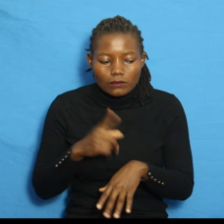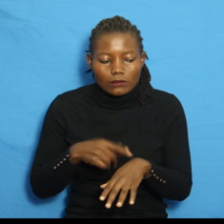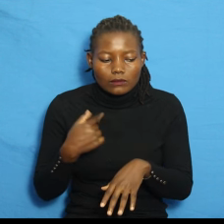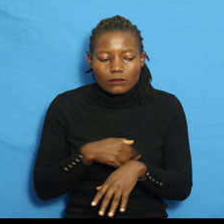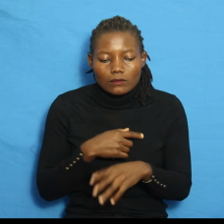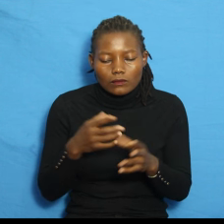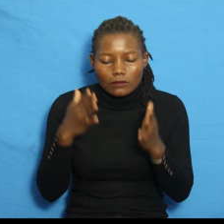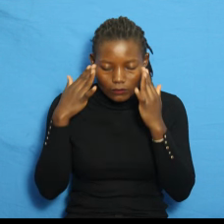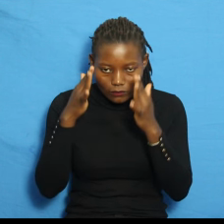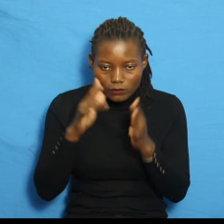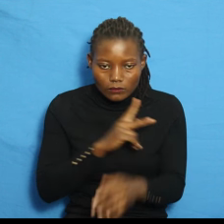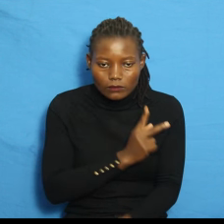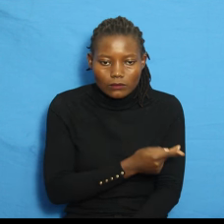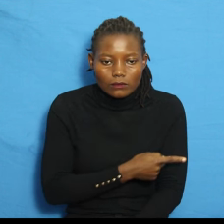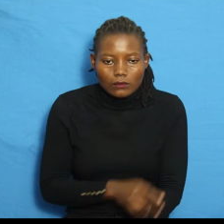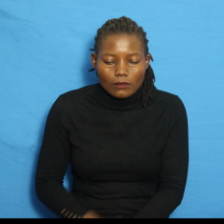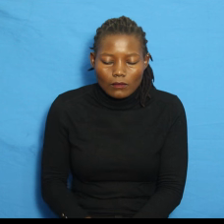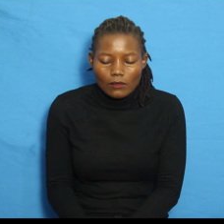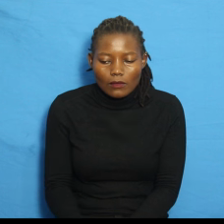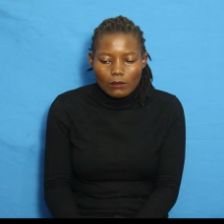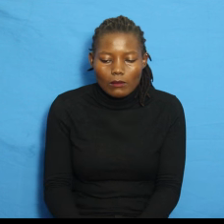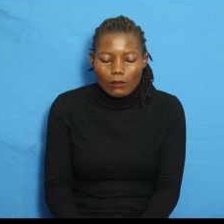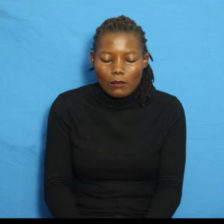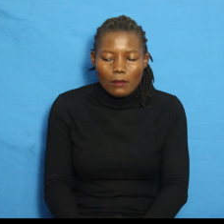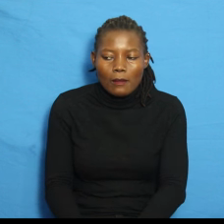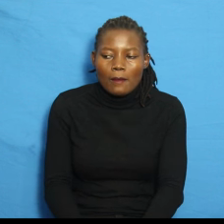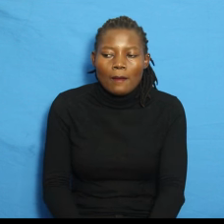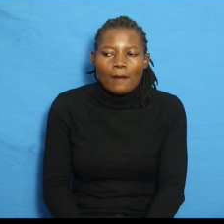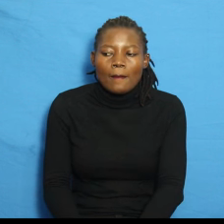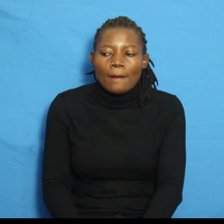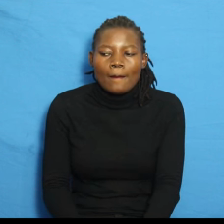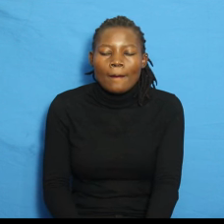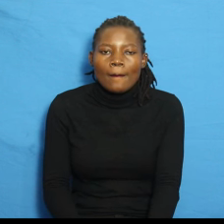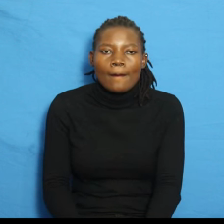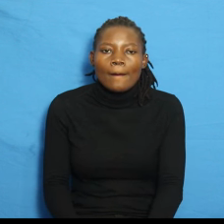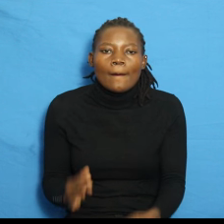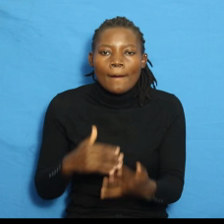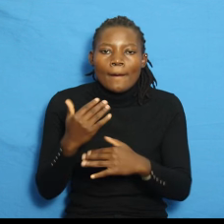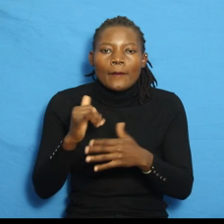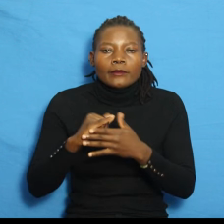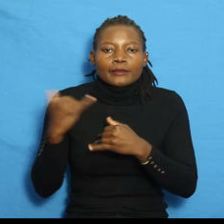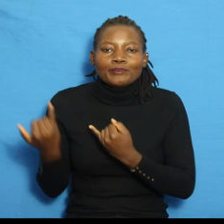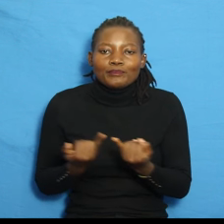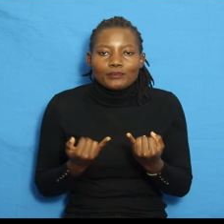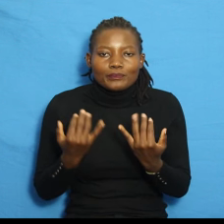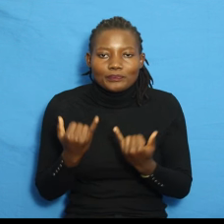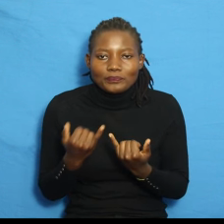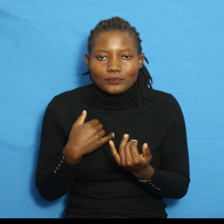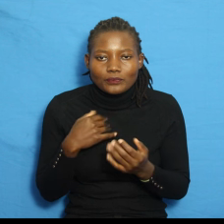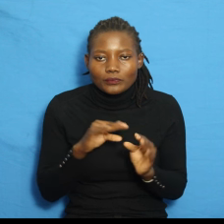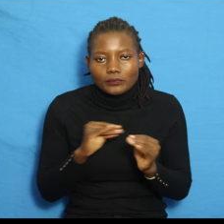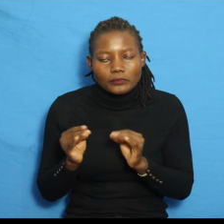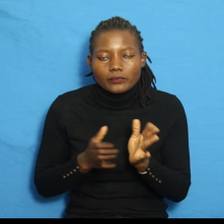So just now to move on, after that introduction, I'm going to go very